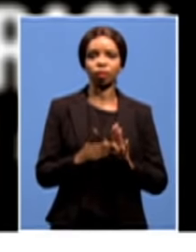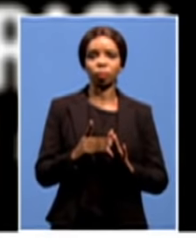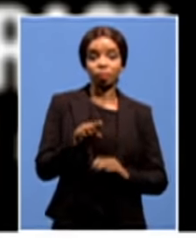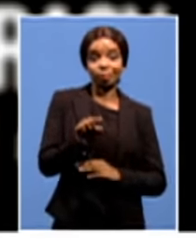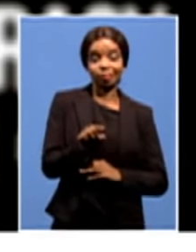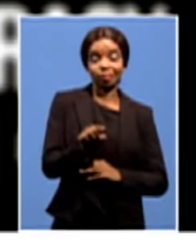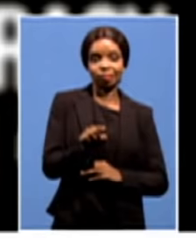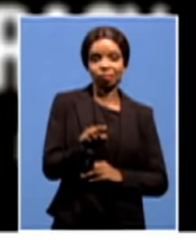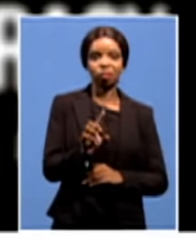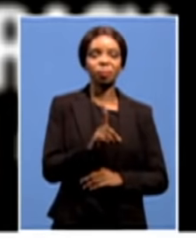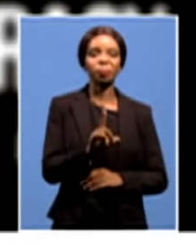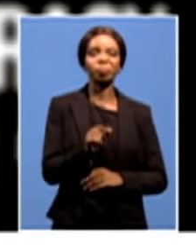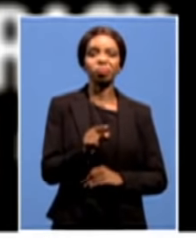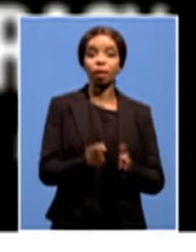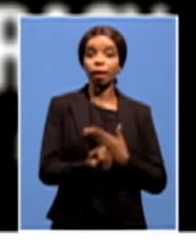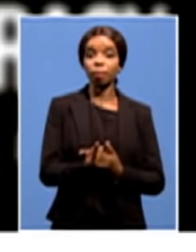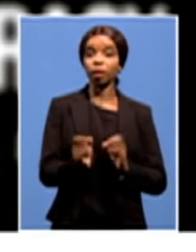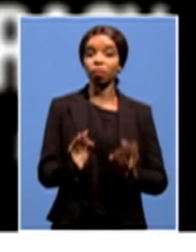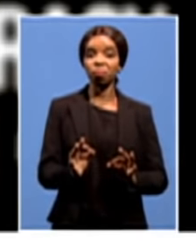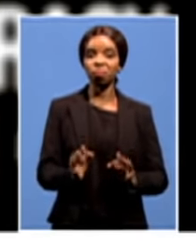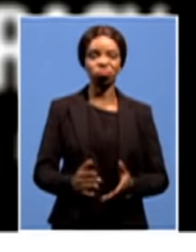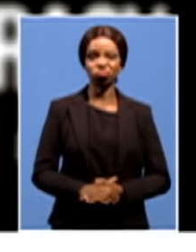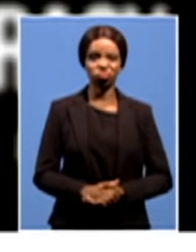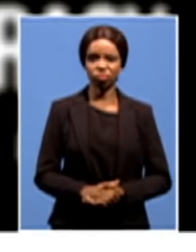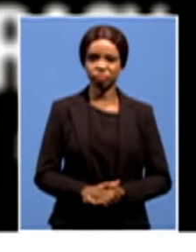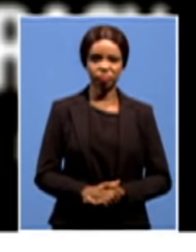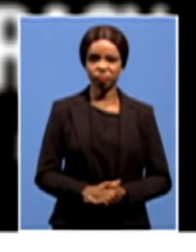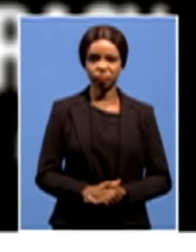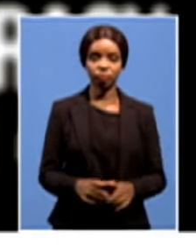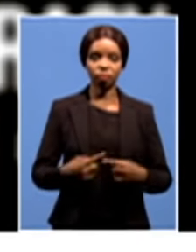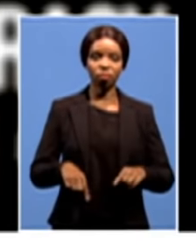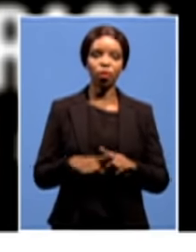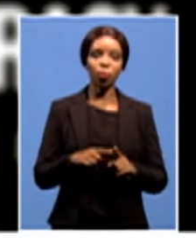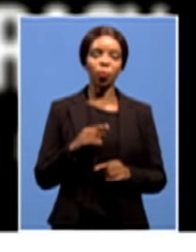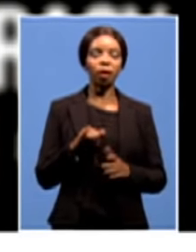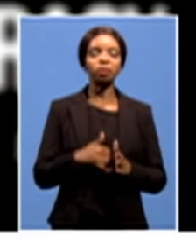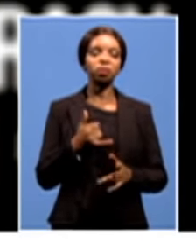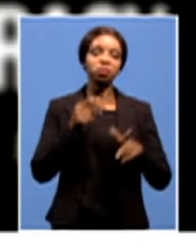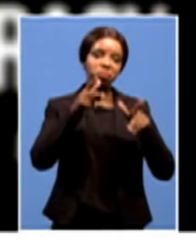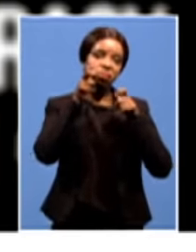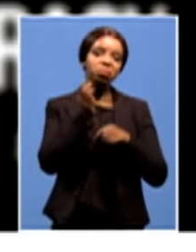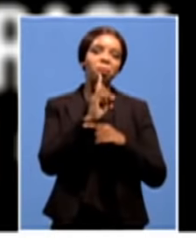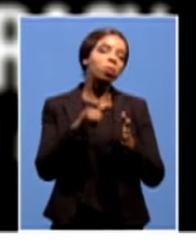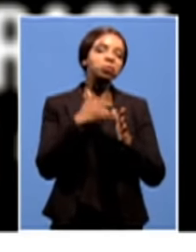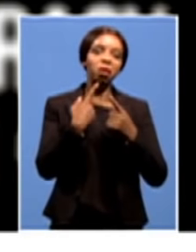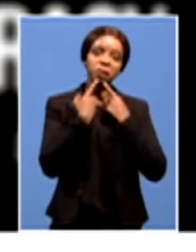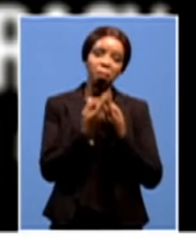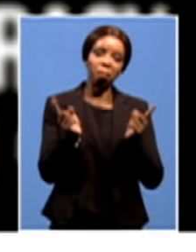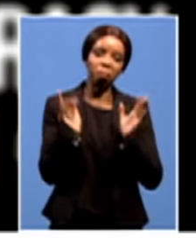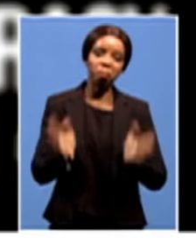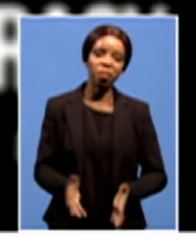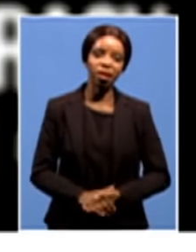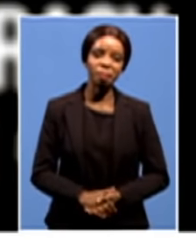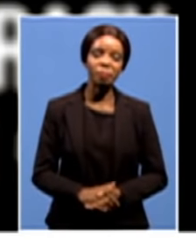is not doing, is not happening for now. We take it as a pronouncement on our area, because